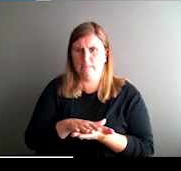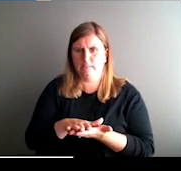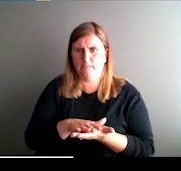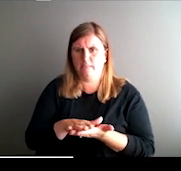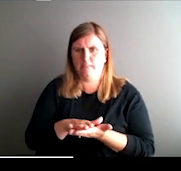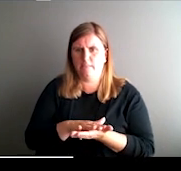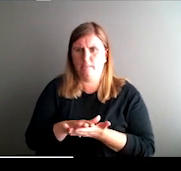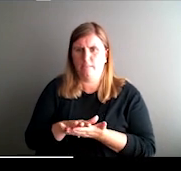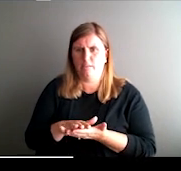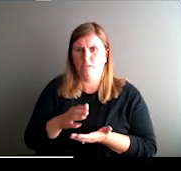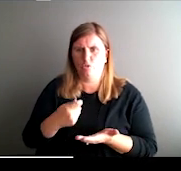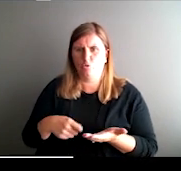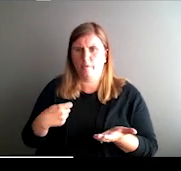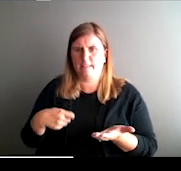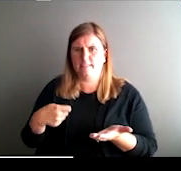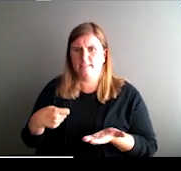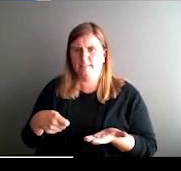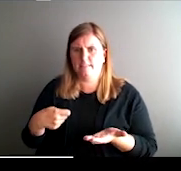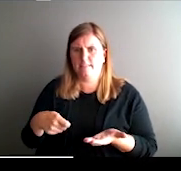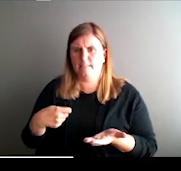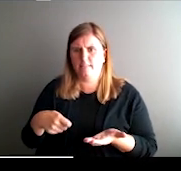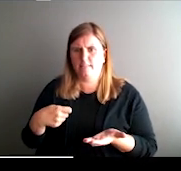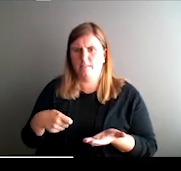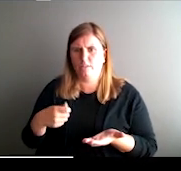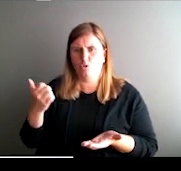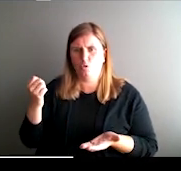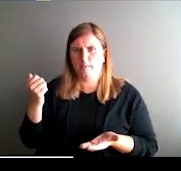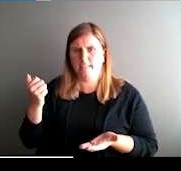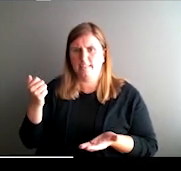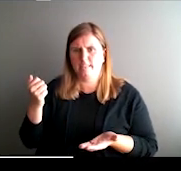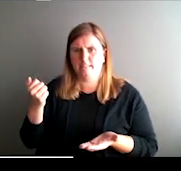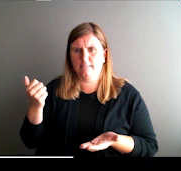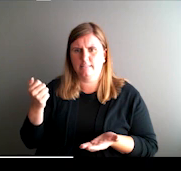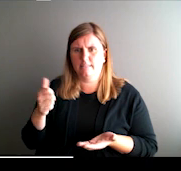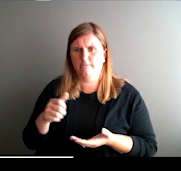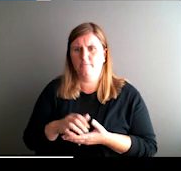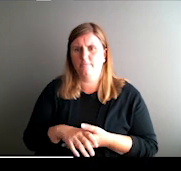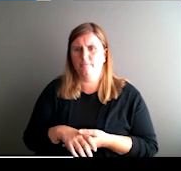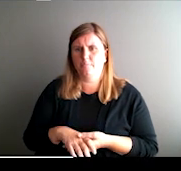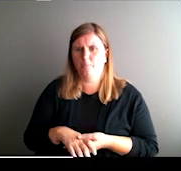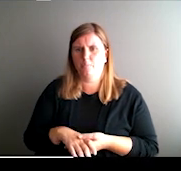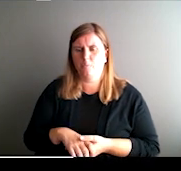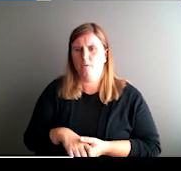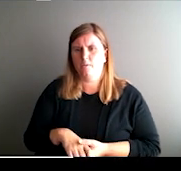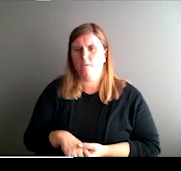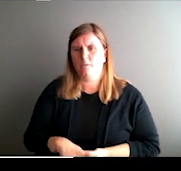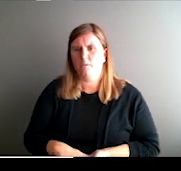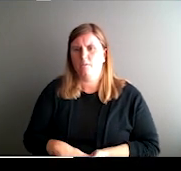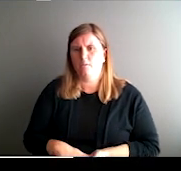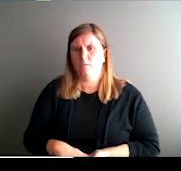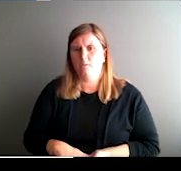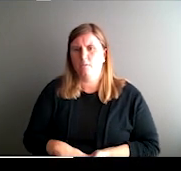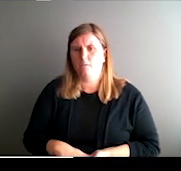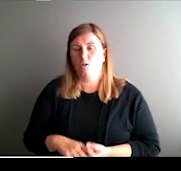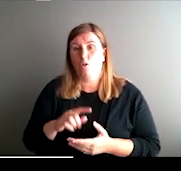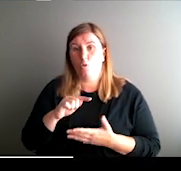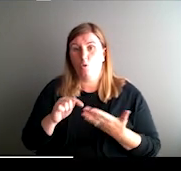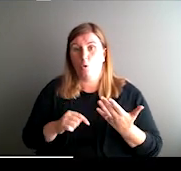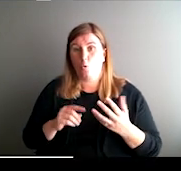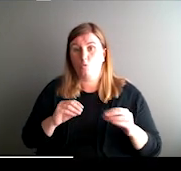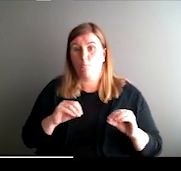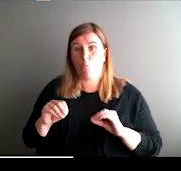the pen. Do this where you're tapping the pen. Do this where you're clicking on the pen. Those motor